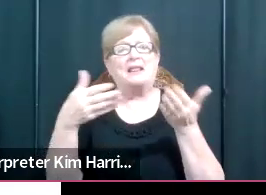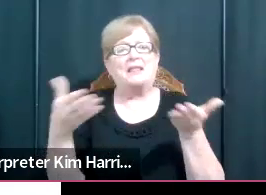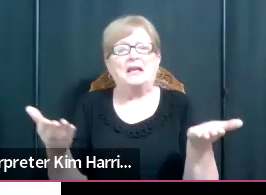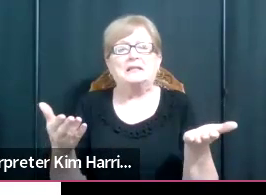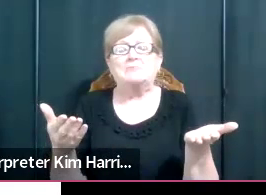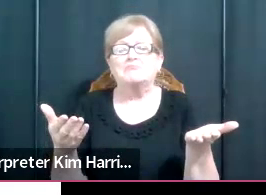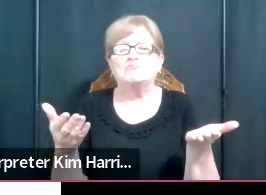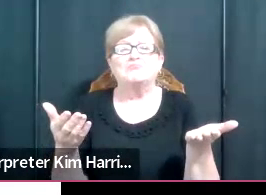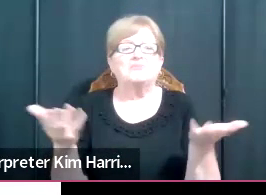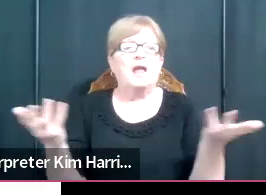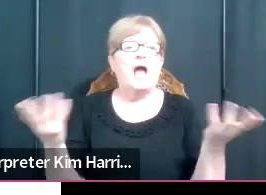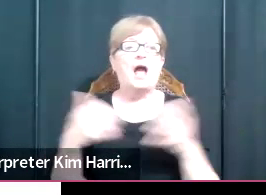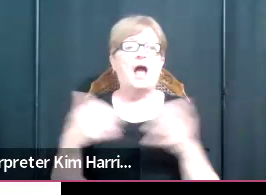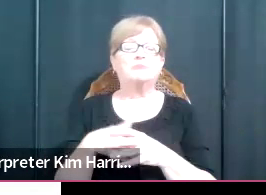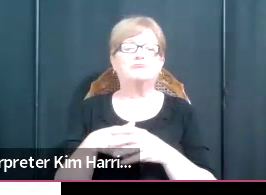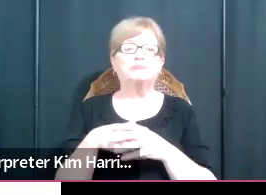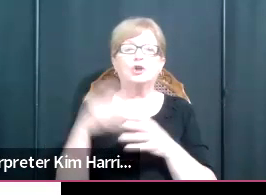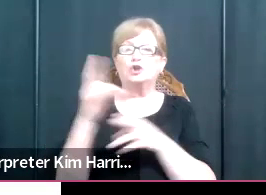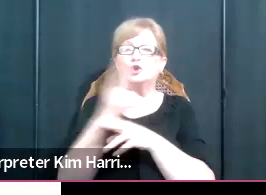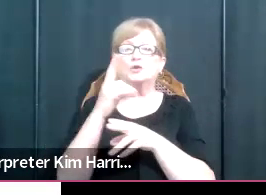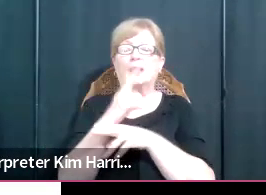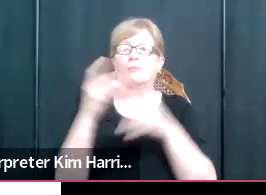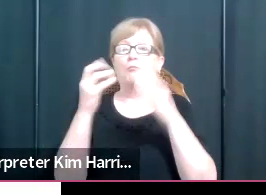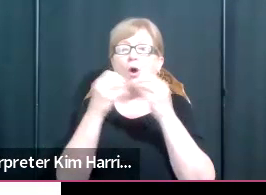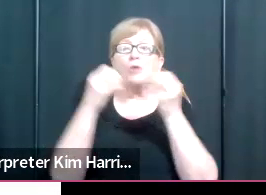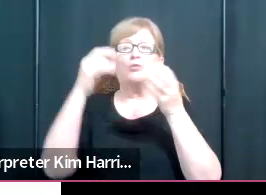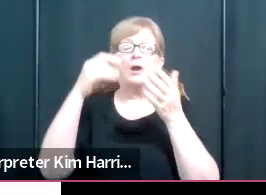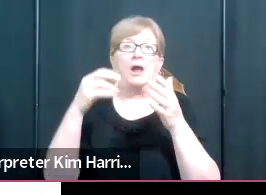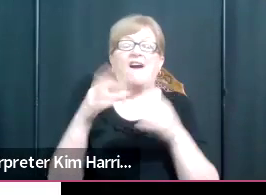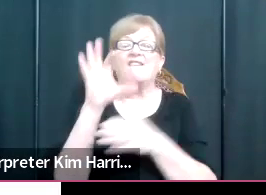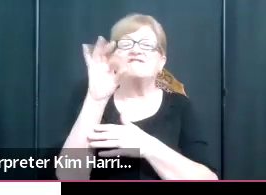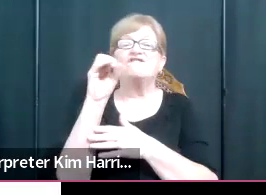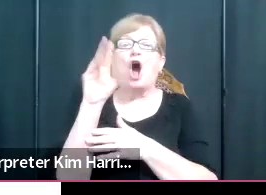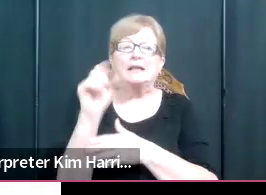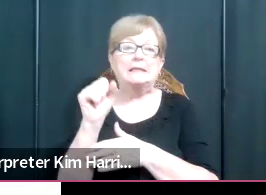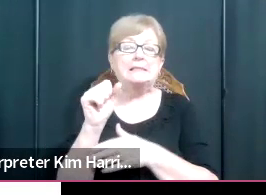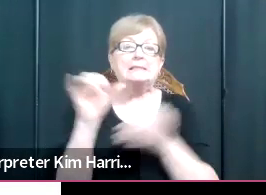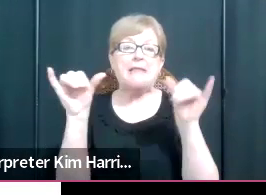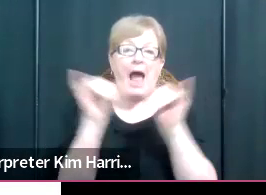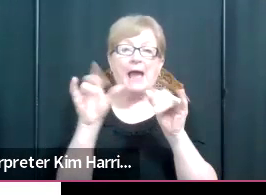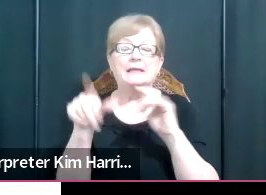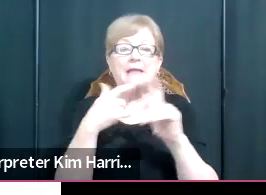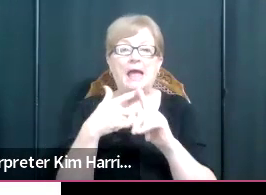consider. Just using more readable fonts and font sizes and font spacing.